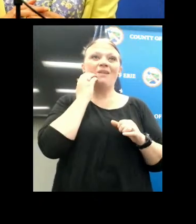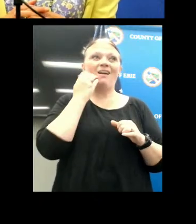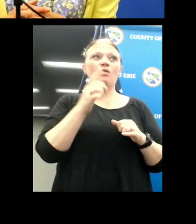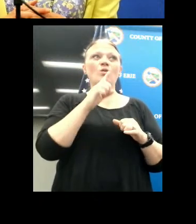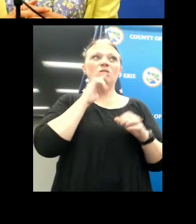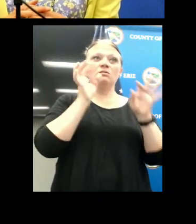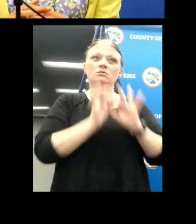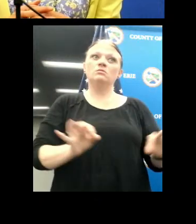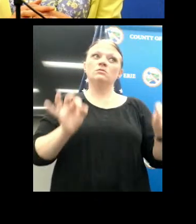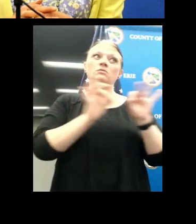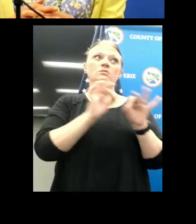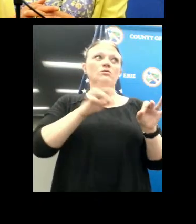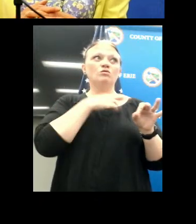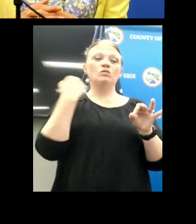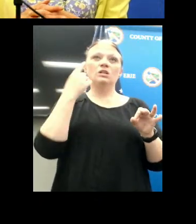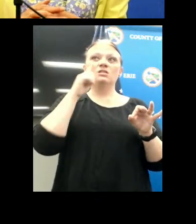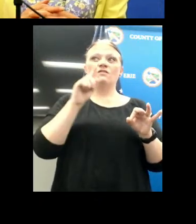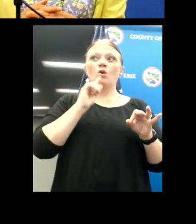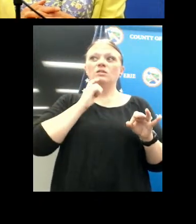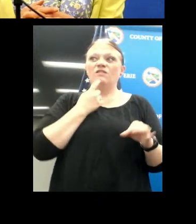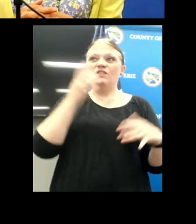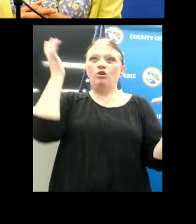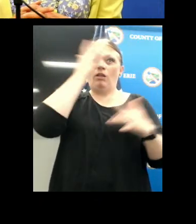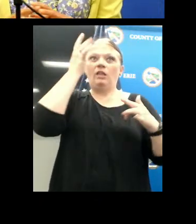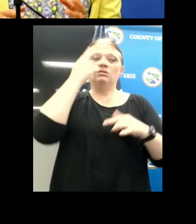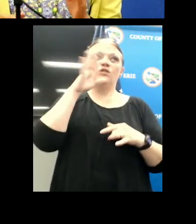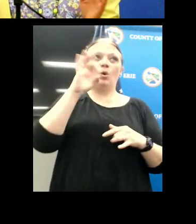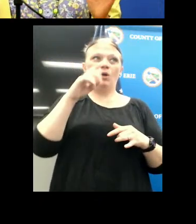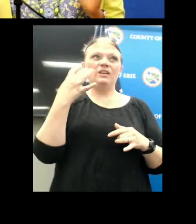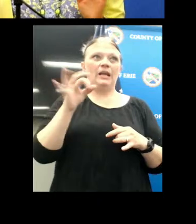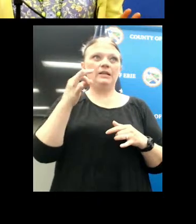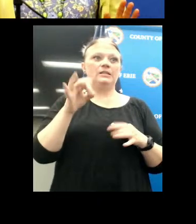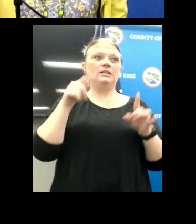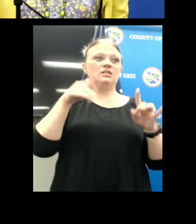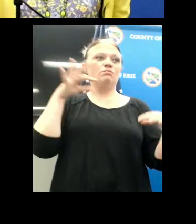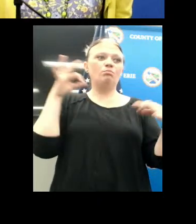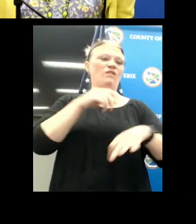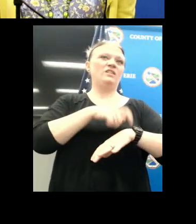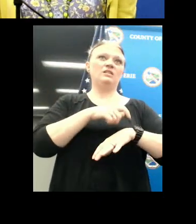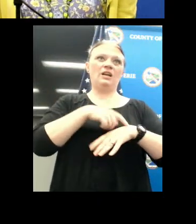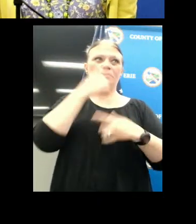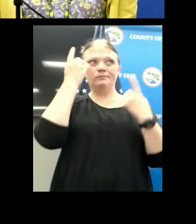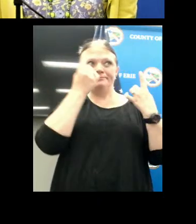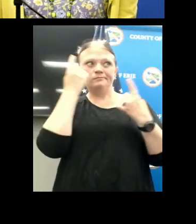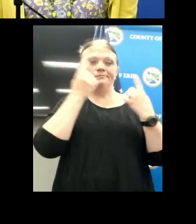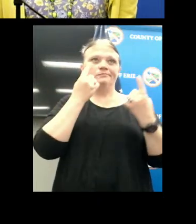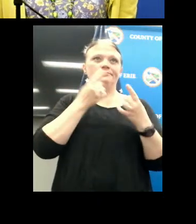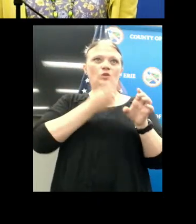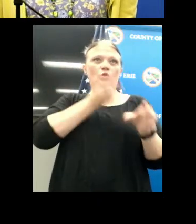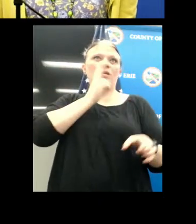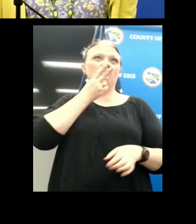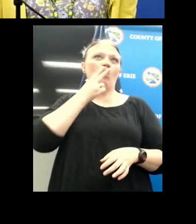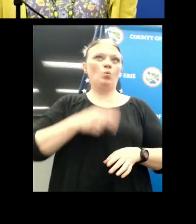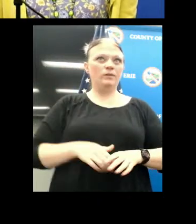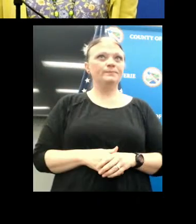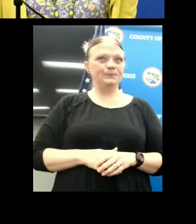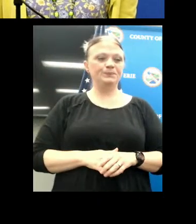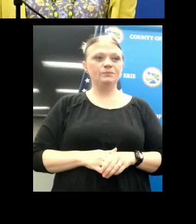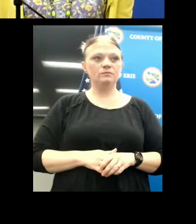is a significant risk factor for severe illness for COVID-19. So this is a perfect time to consider smoking